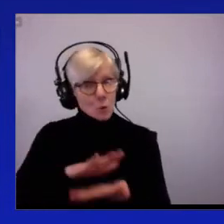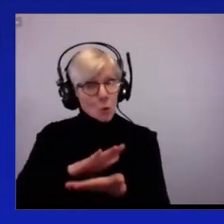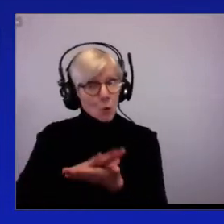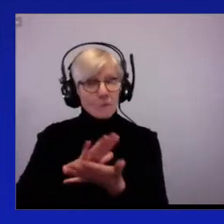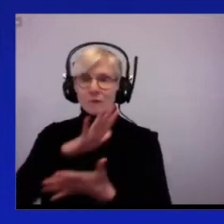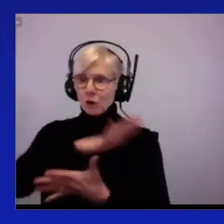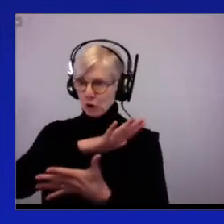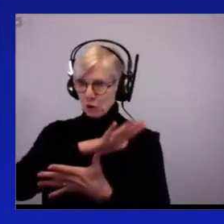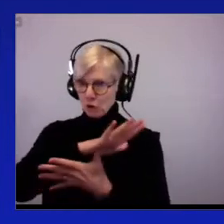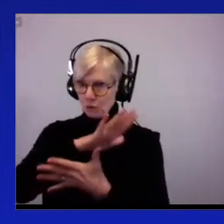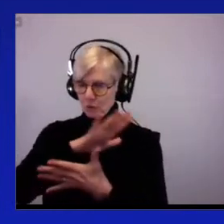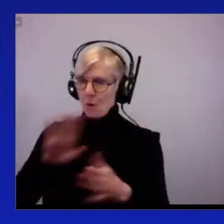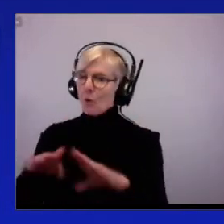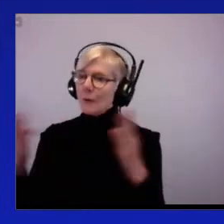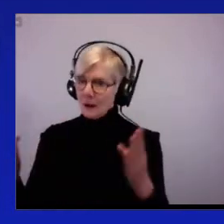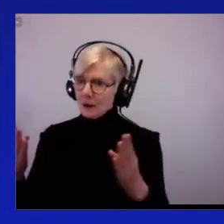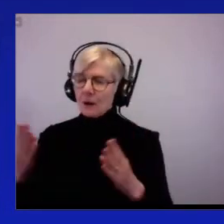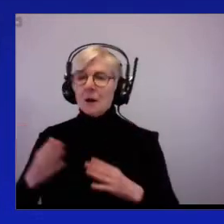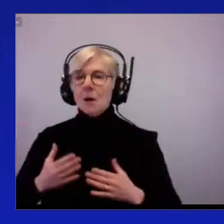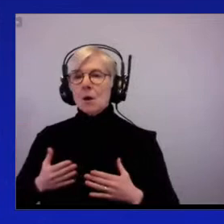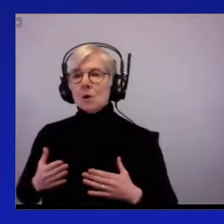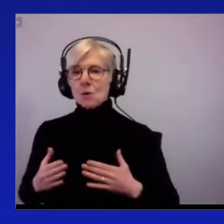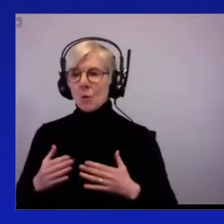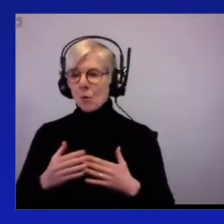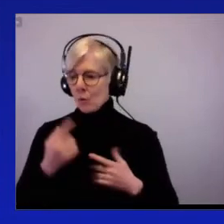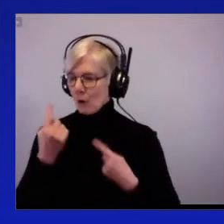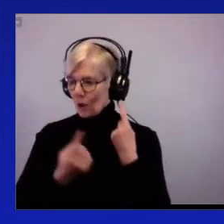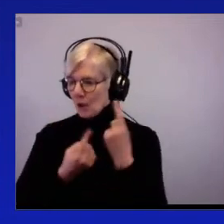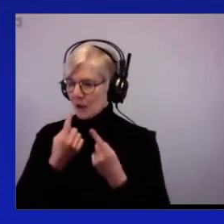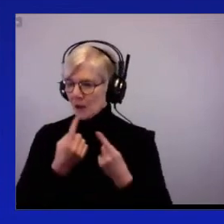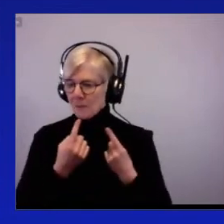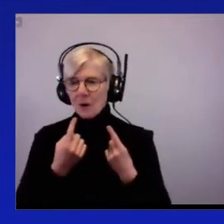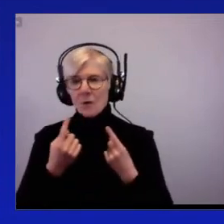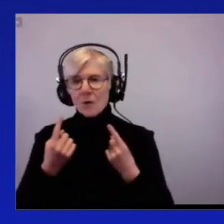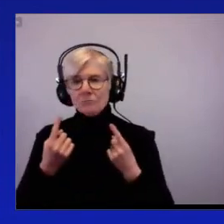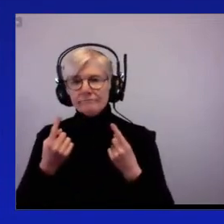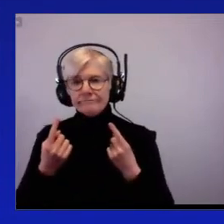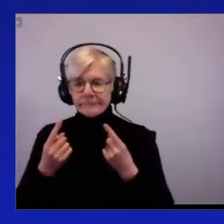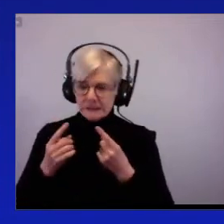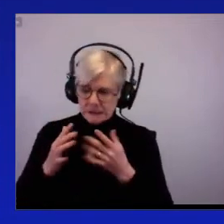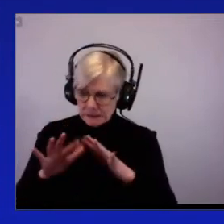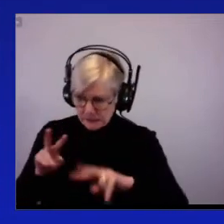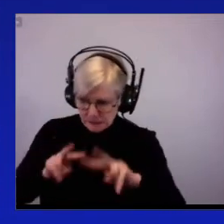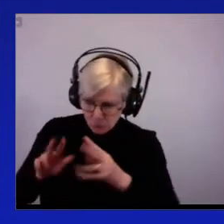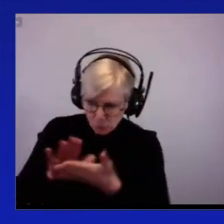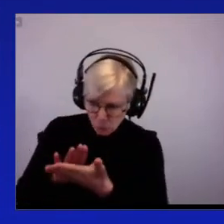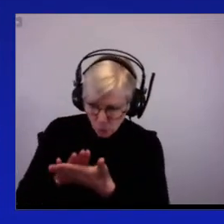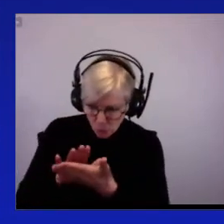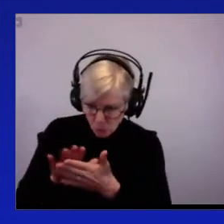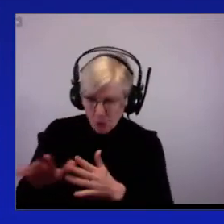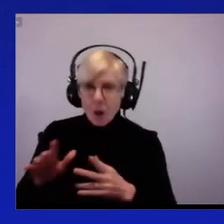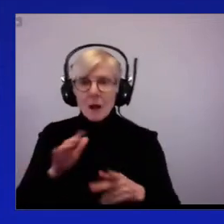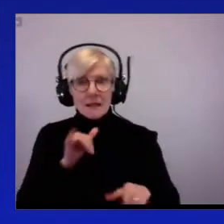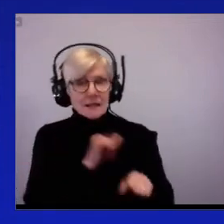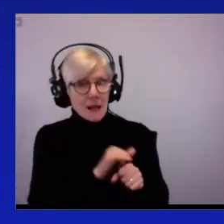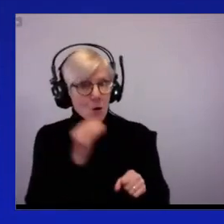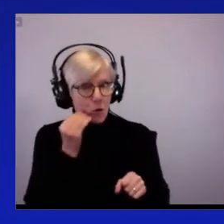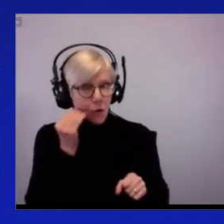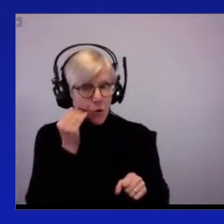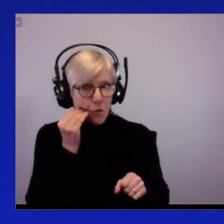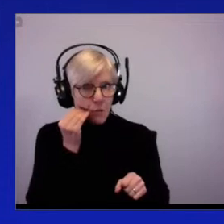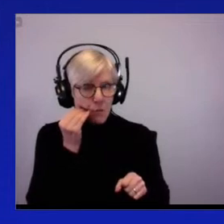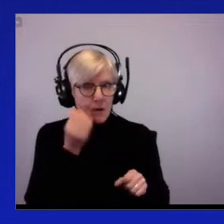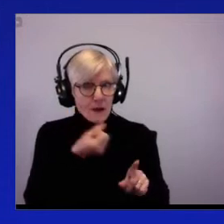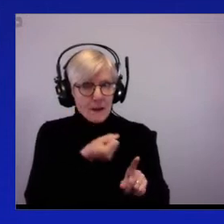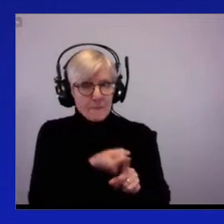step, and we look at the impact of that and monitor the impact of the stay-at-home order.